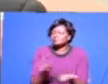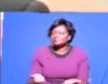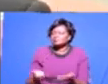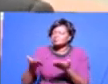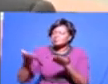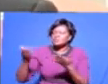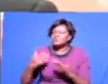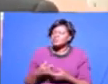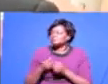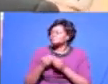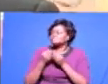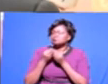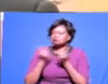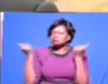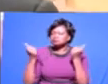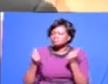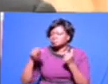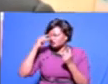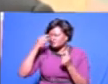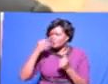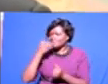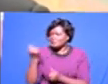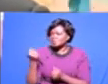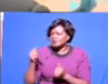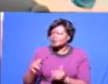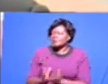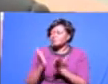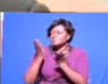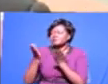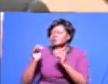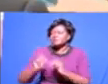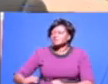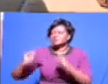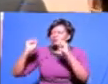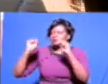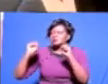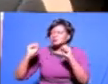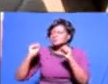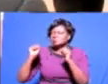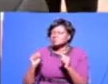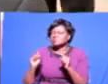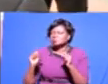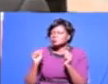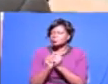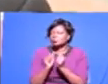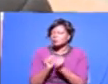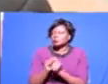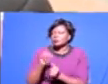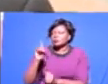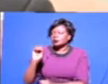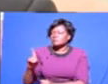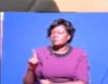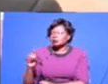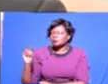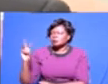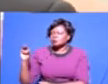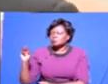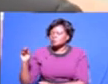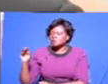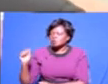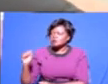to government. He was the best public service manager. Him with David Miraria, what they did to our economy is amazing.